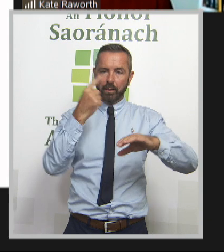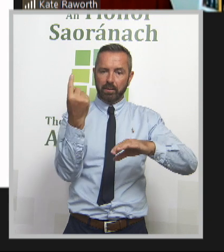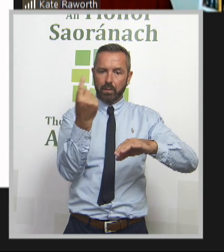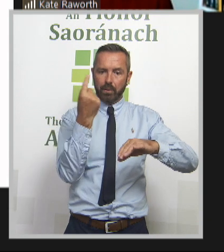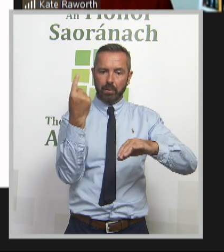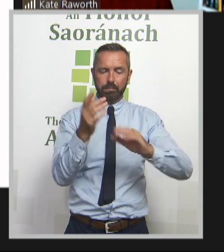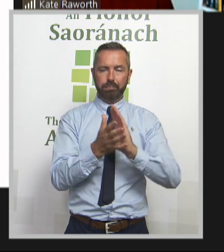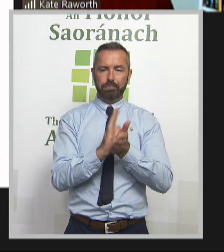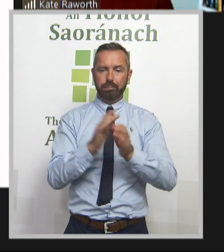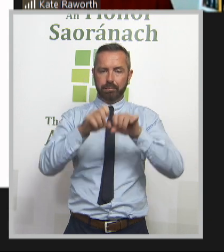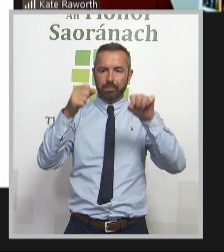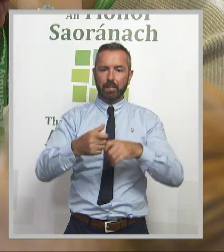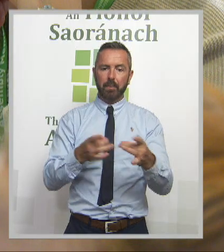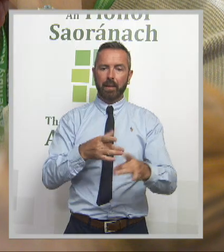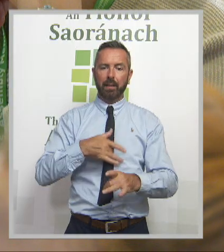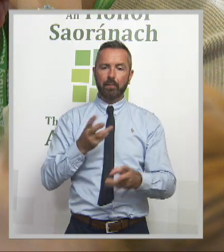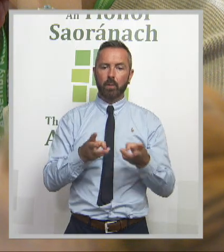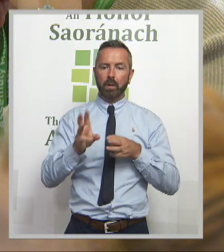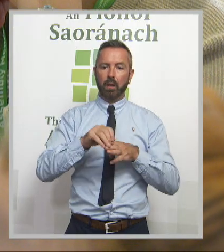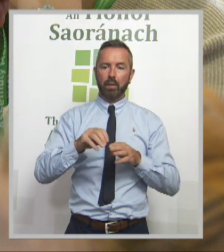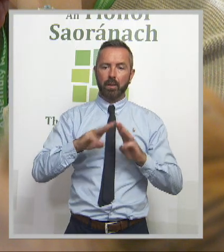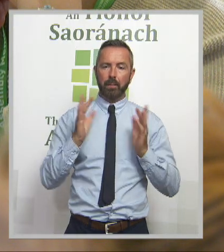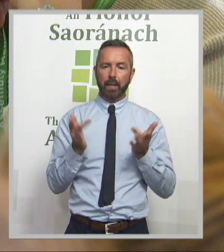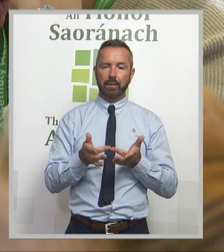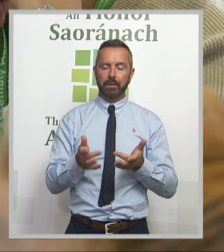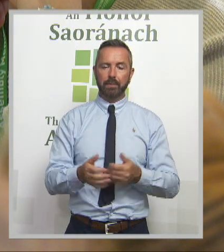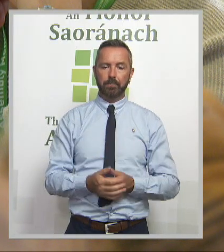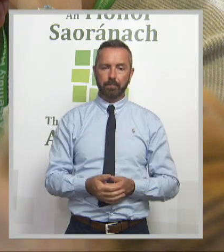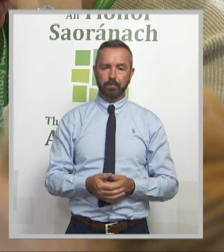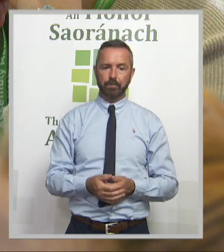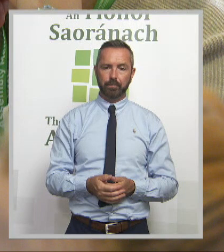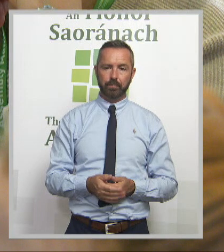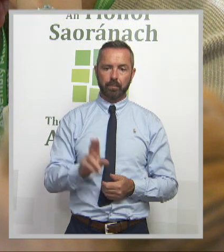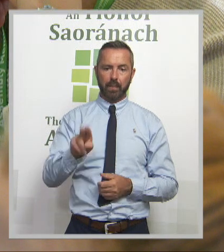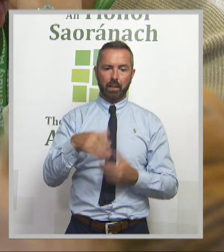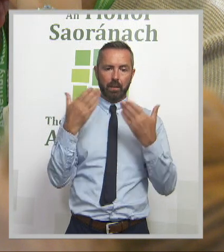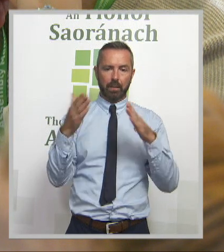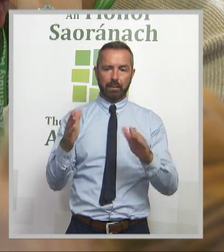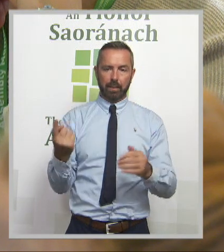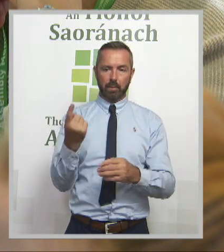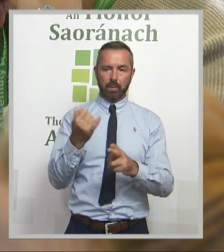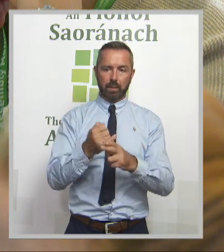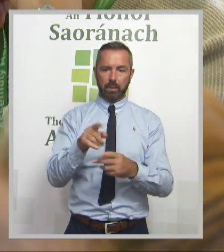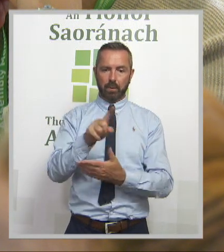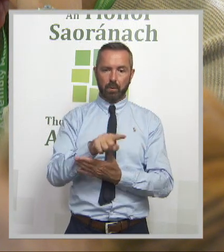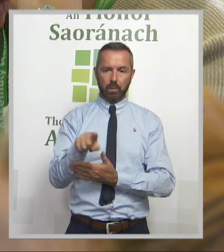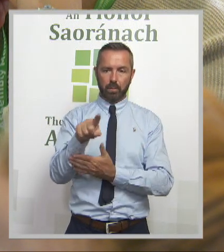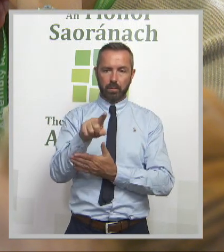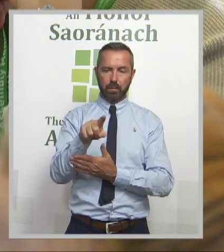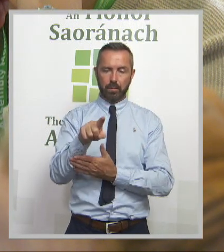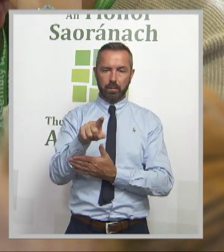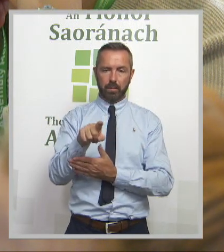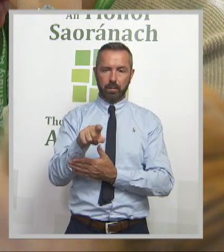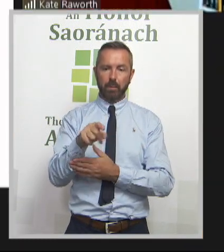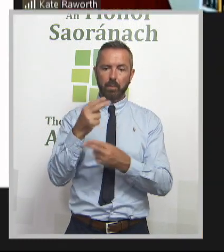very systems that make life work on this planet. So leave no one in the hole, don't overshoot Earth's limits. Live in that